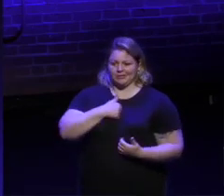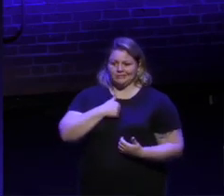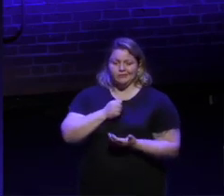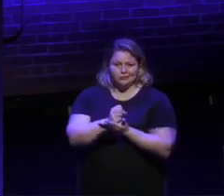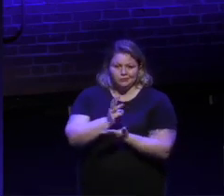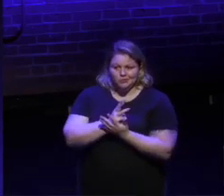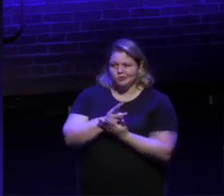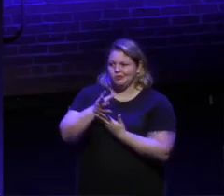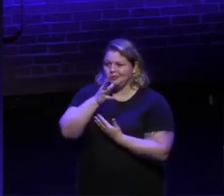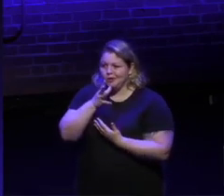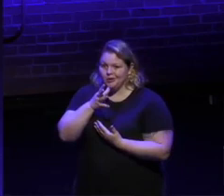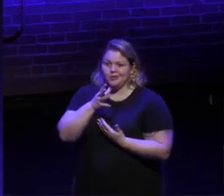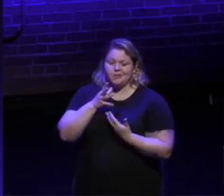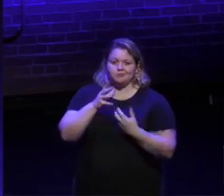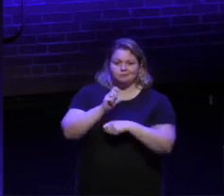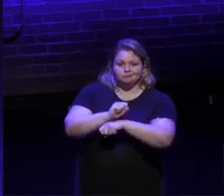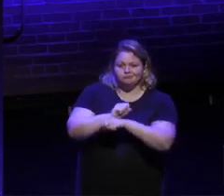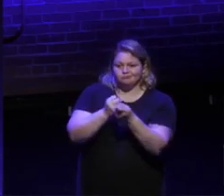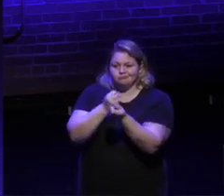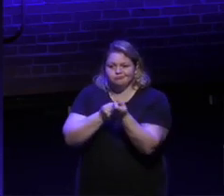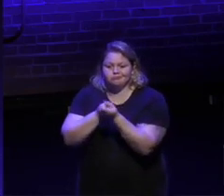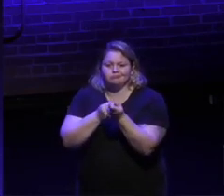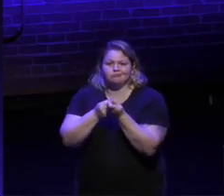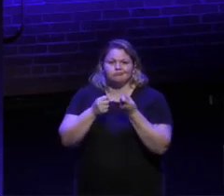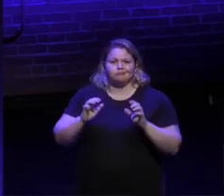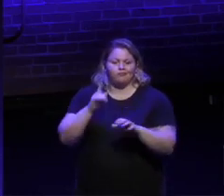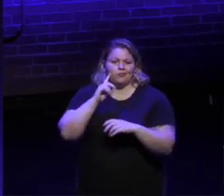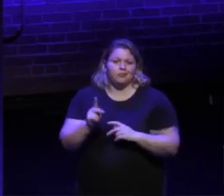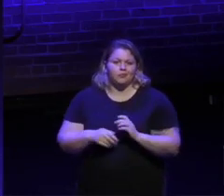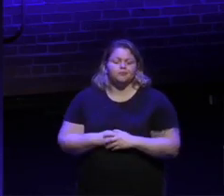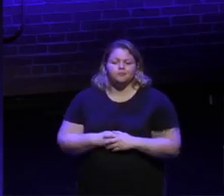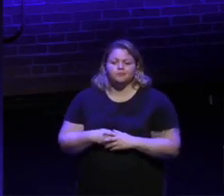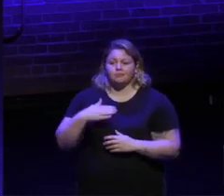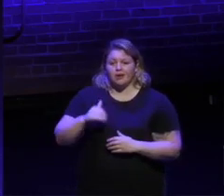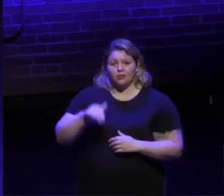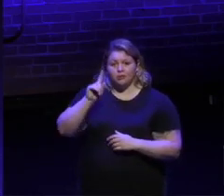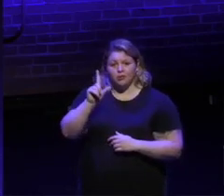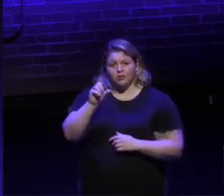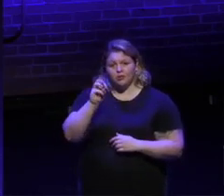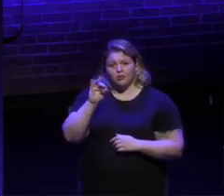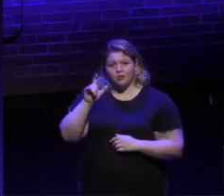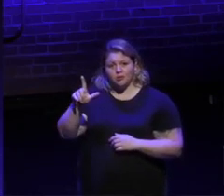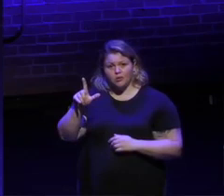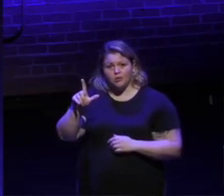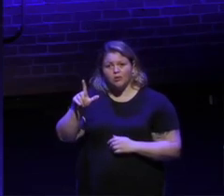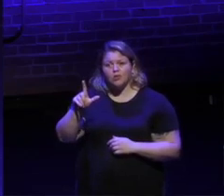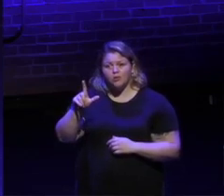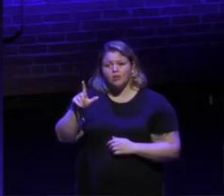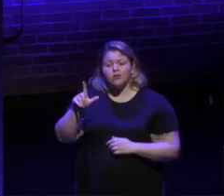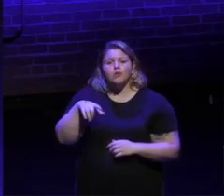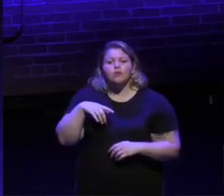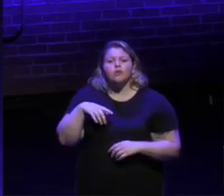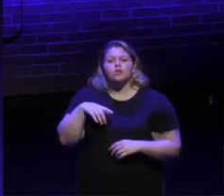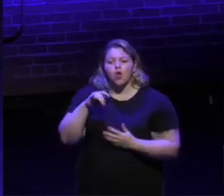a mom and as an activist. Just a little bit about me. I grew up in the city of Lowell. Art is the handmade good is the motto for the